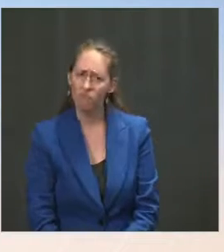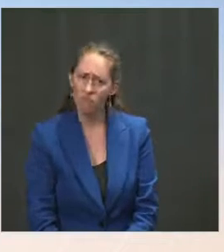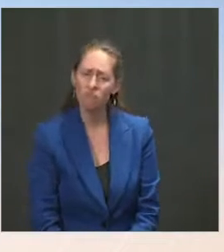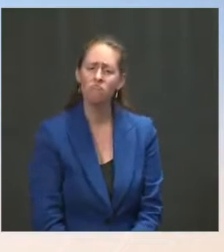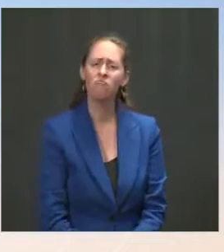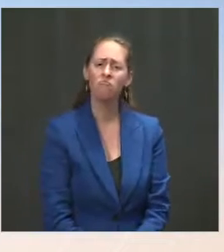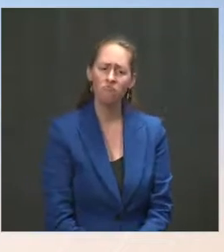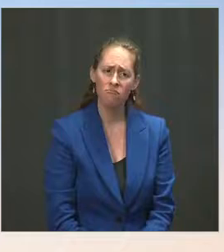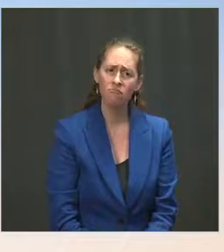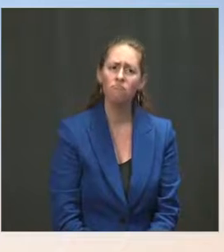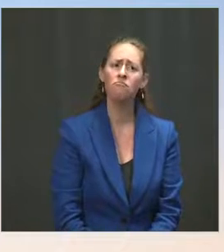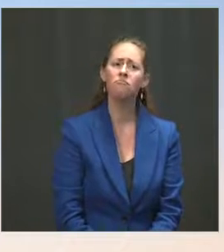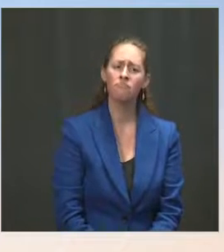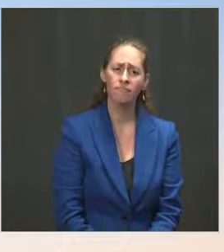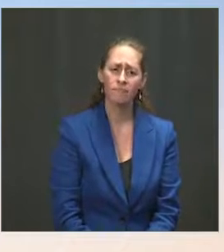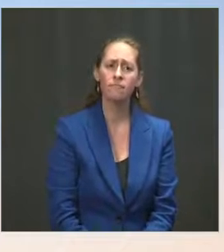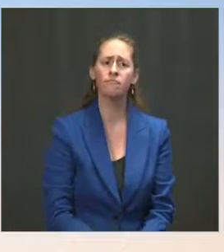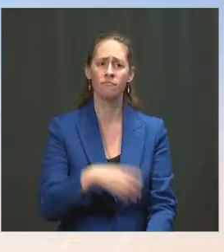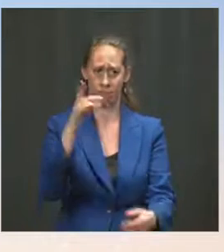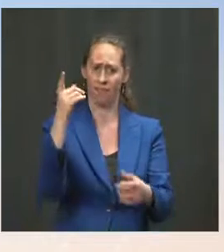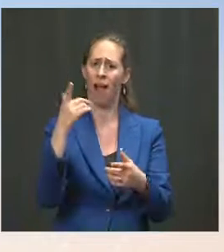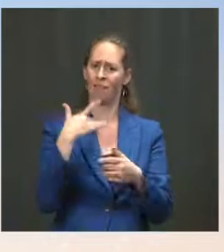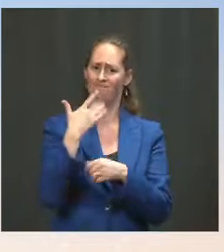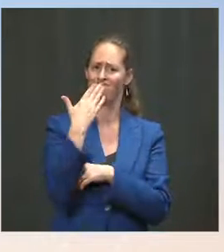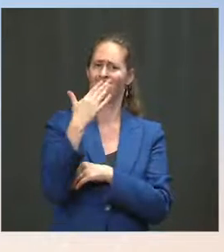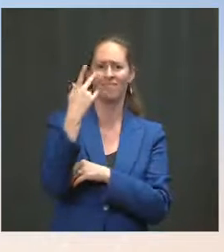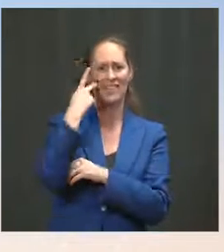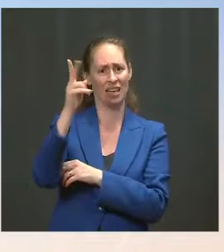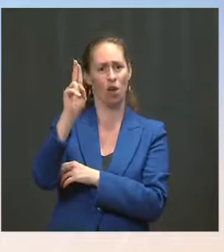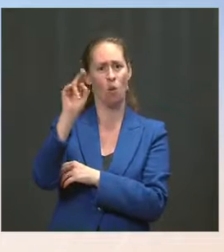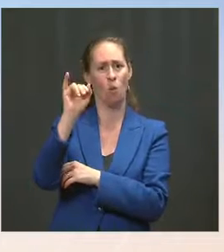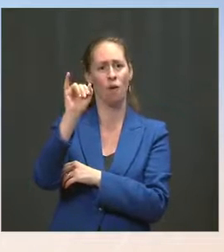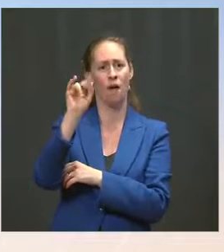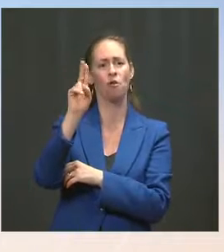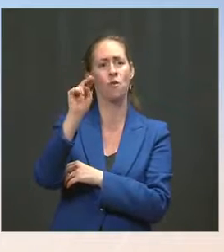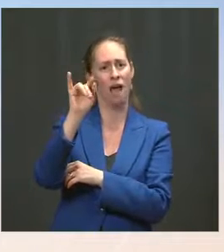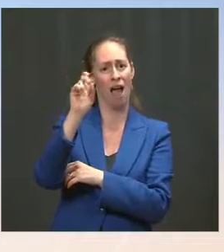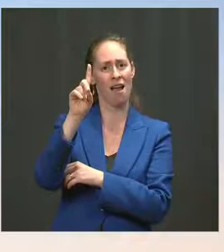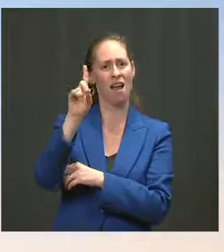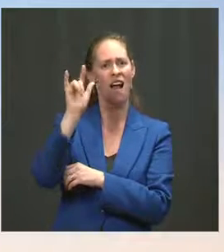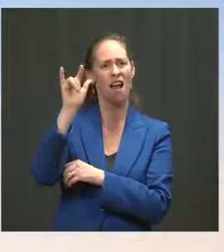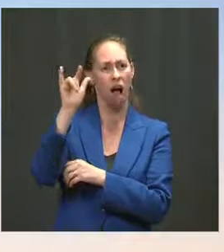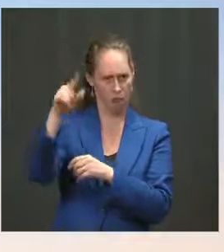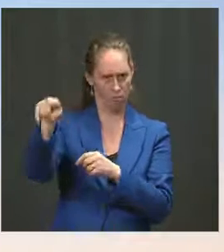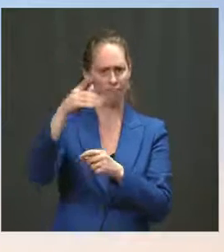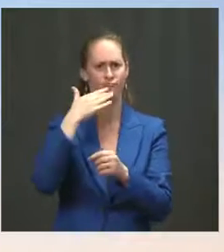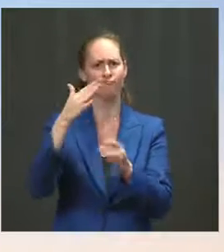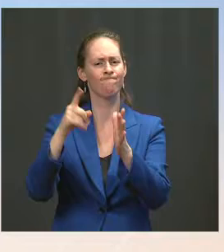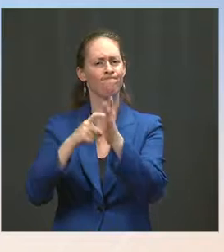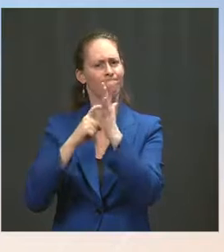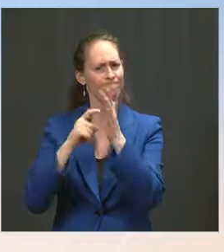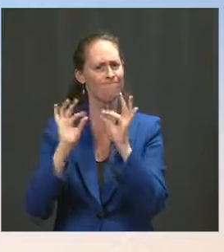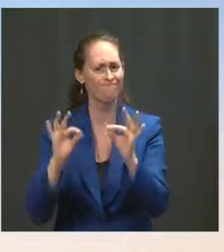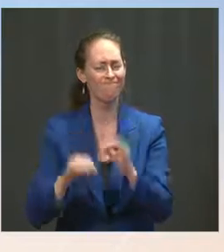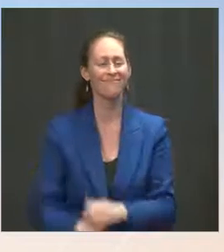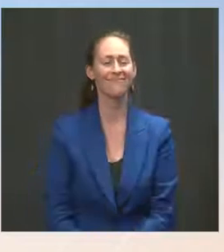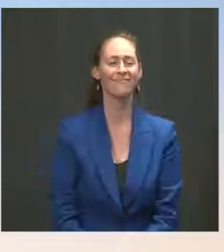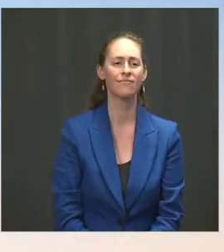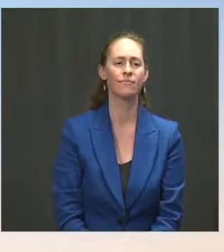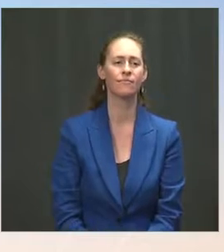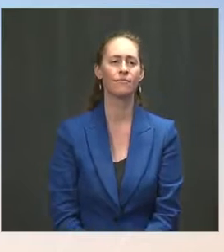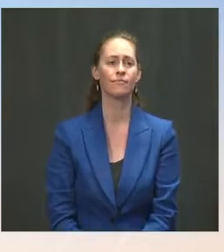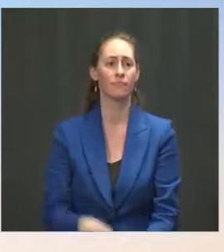by the step of United Airlines and by any steps by employers to protect their workforce. Has the president spoken with the outgoing governor of New York?